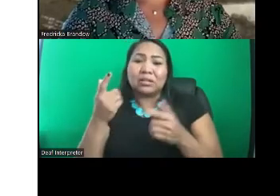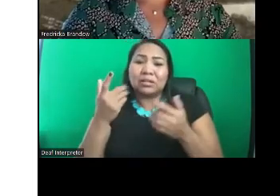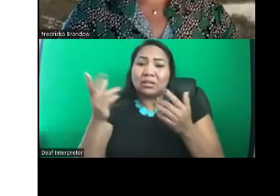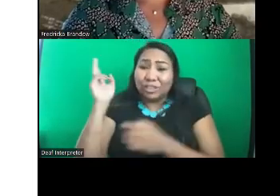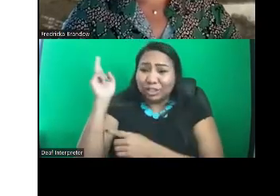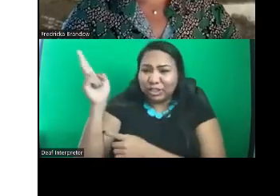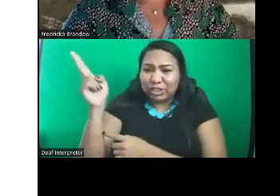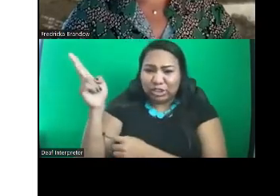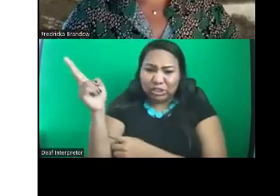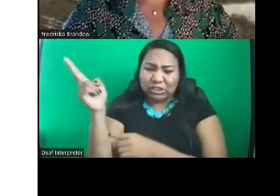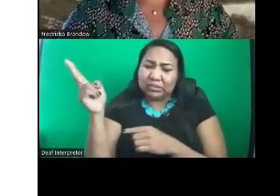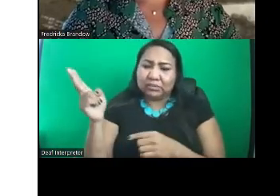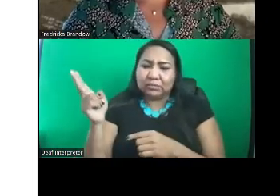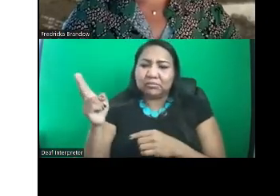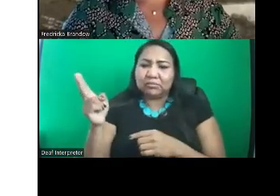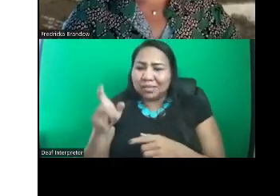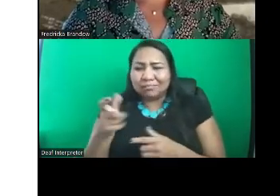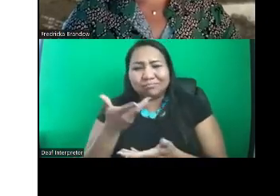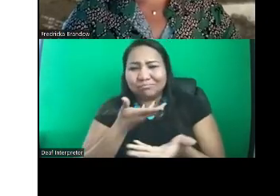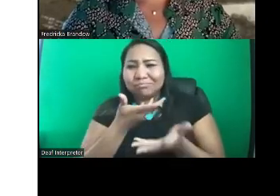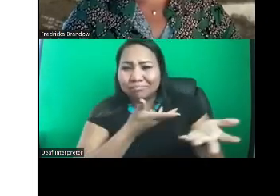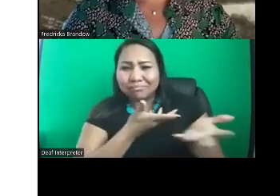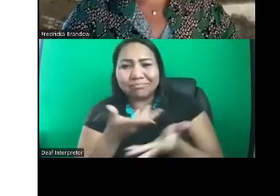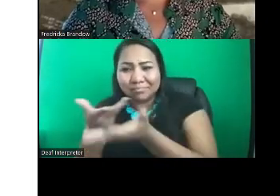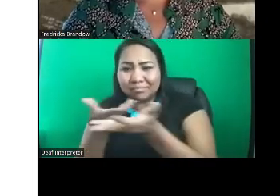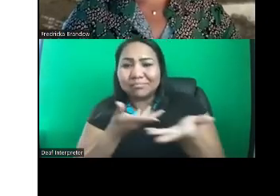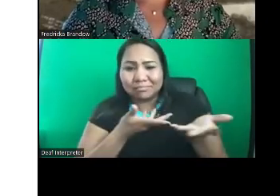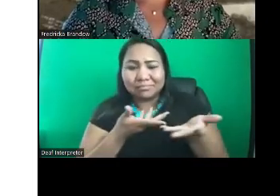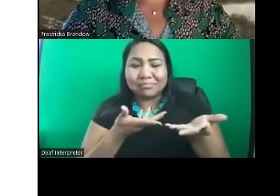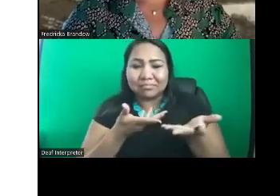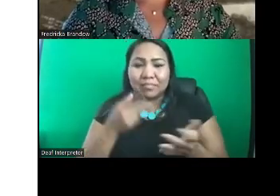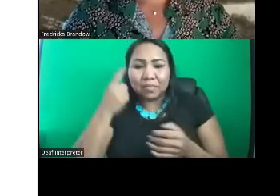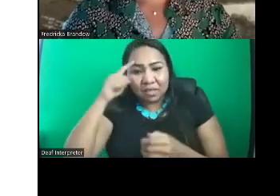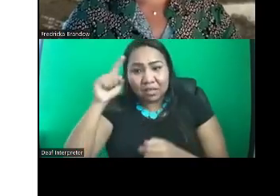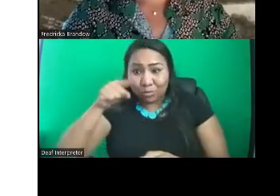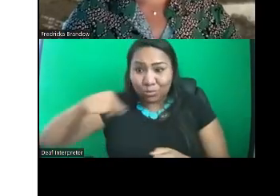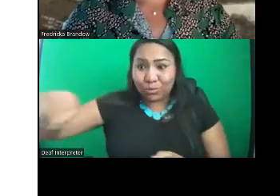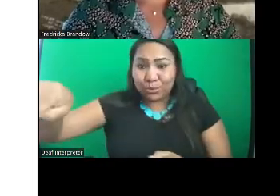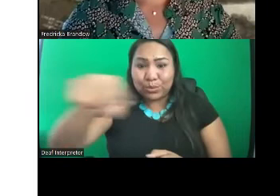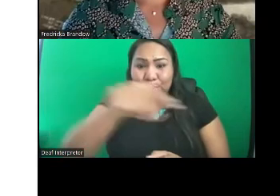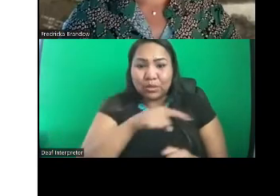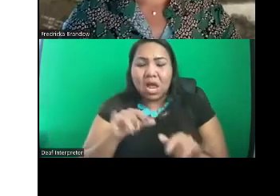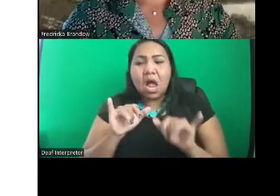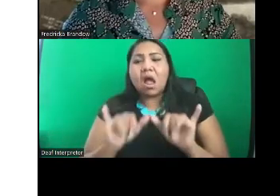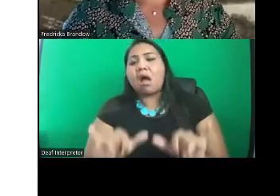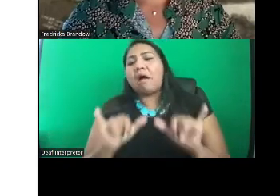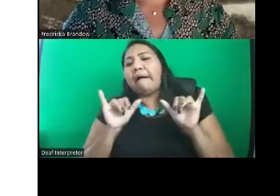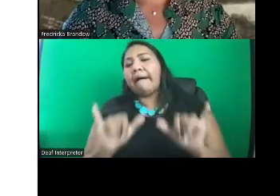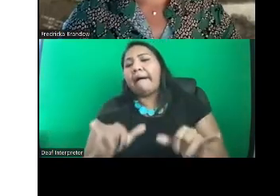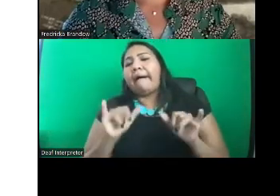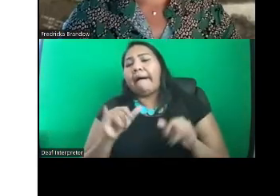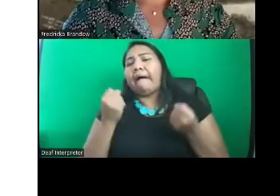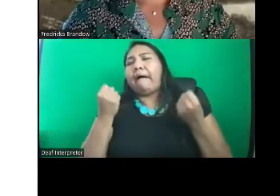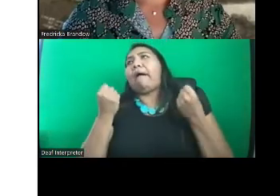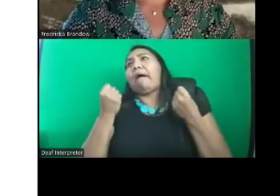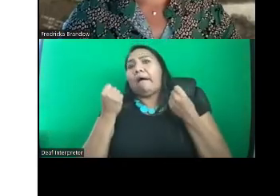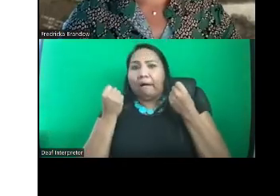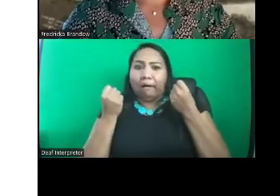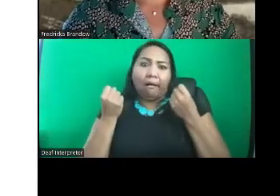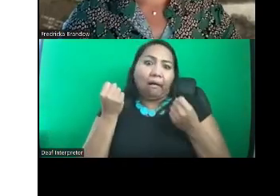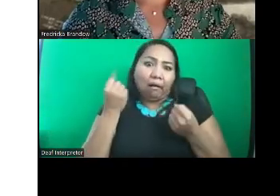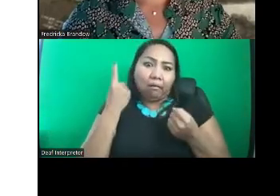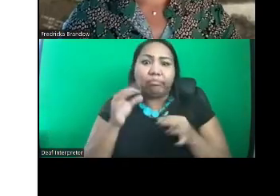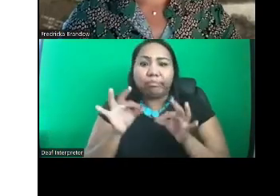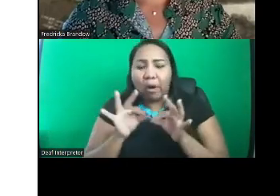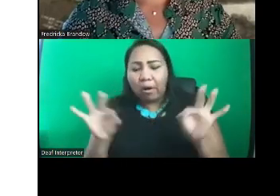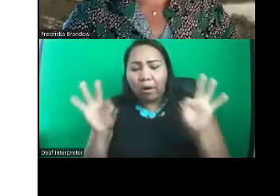in that way that develops that critical insight, right? To understand that sometimes these traditional